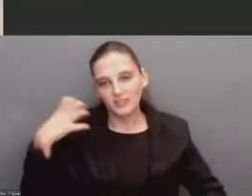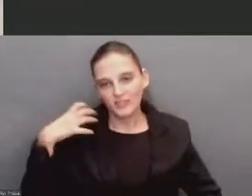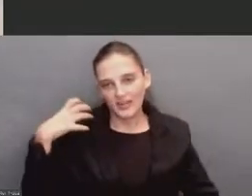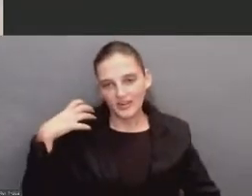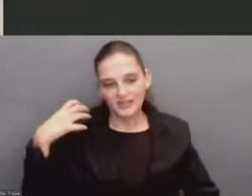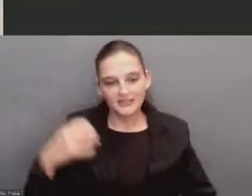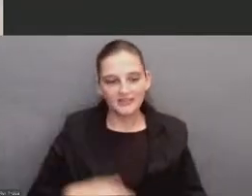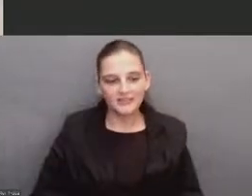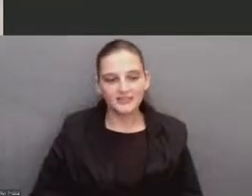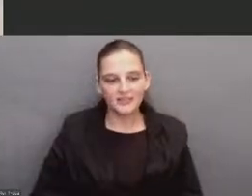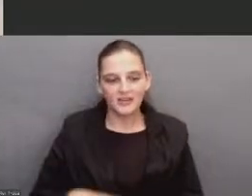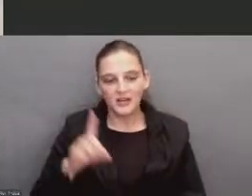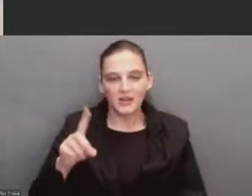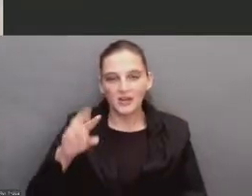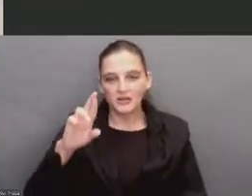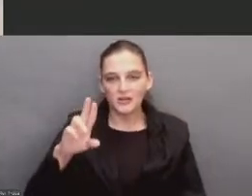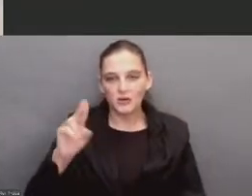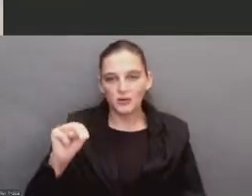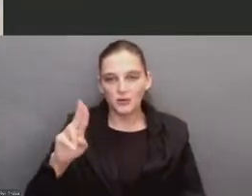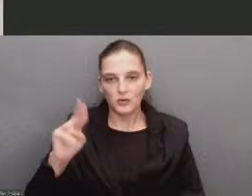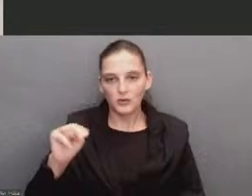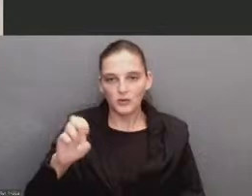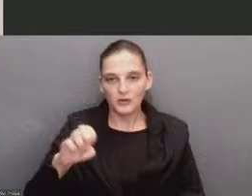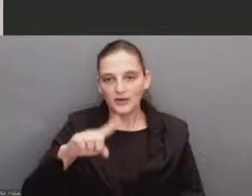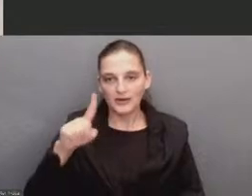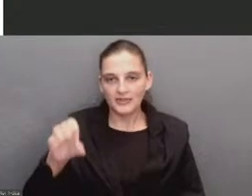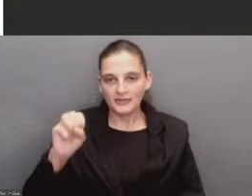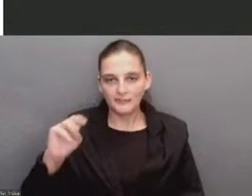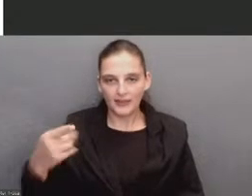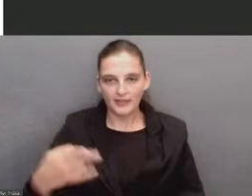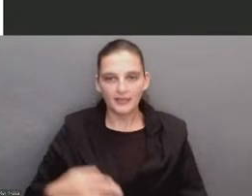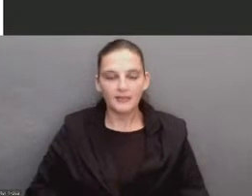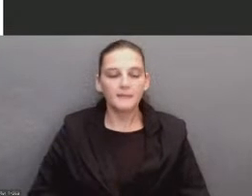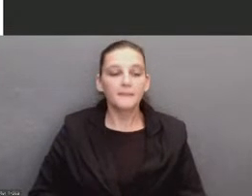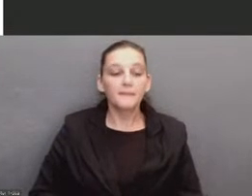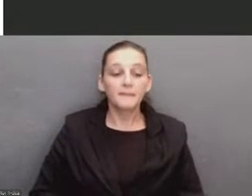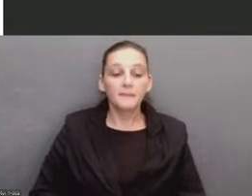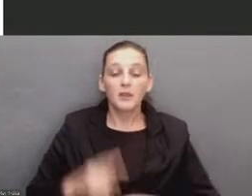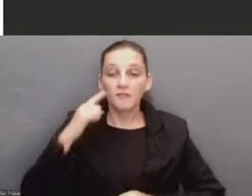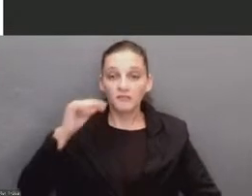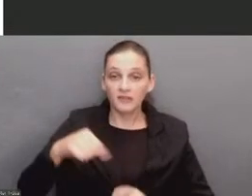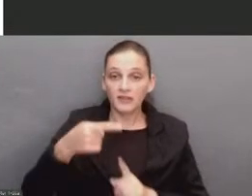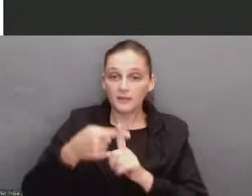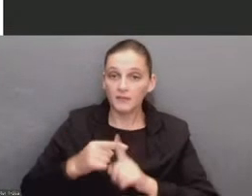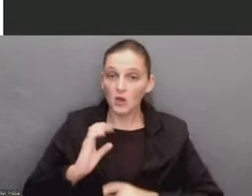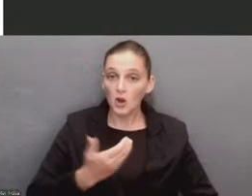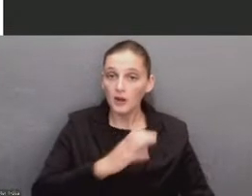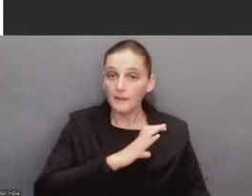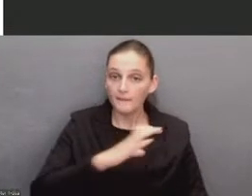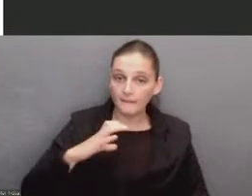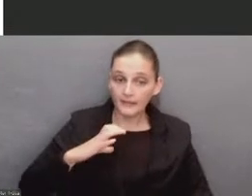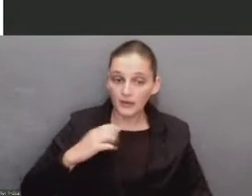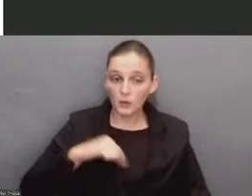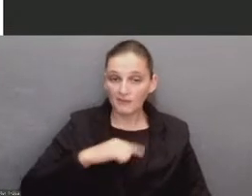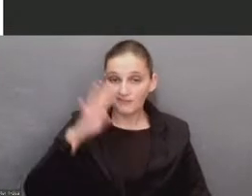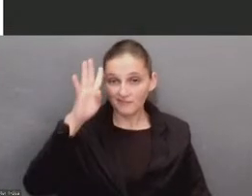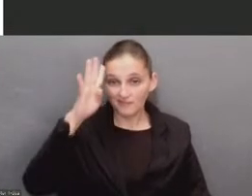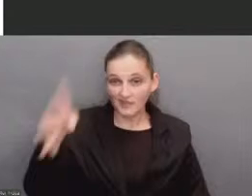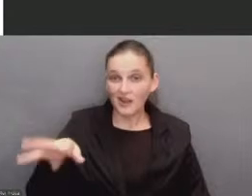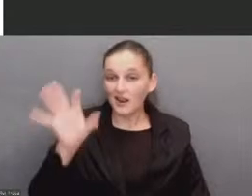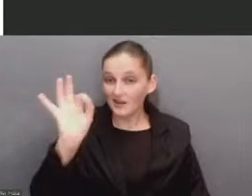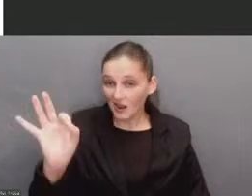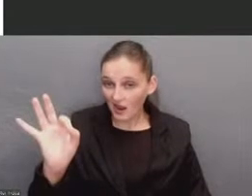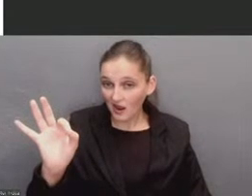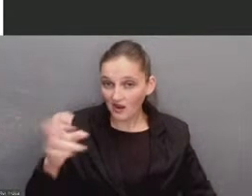Smith. So next slide. For this month, our subcommittee actually had 9 problem statements